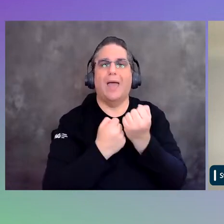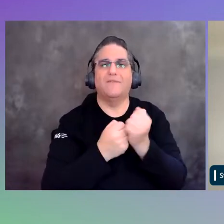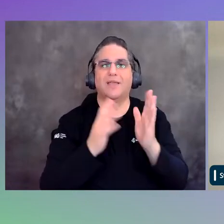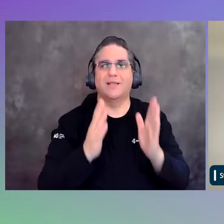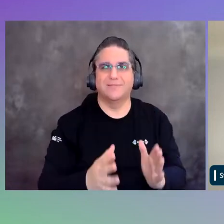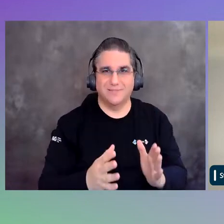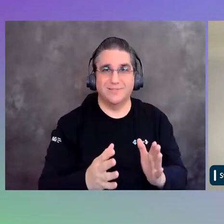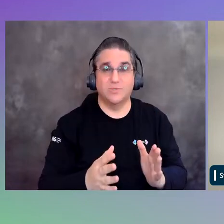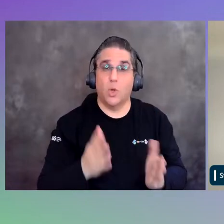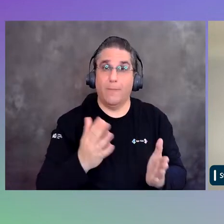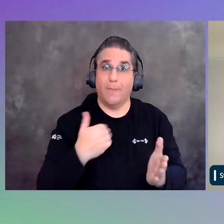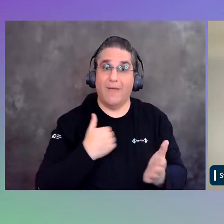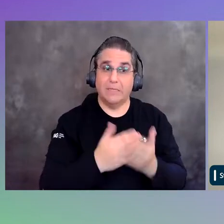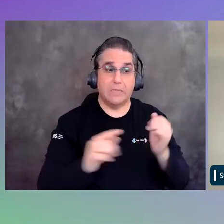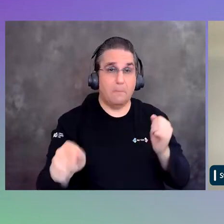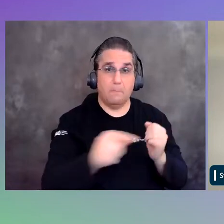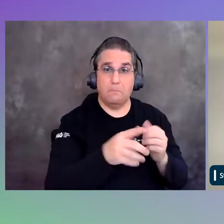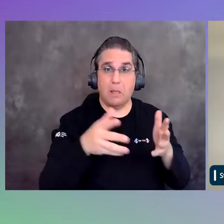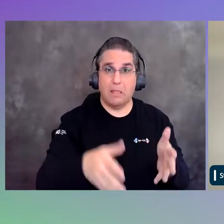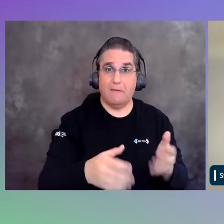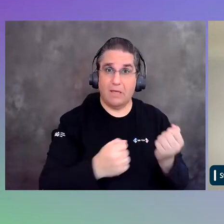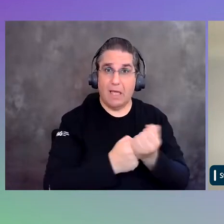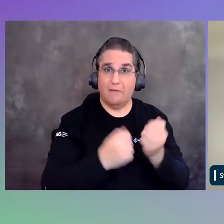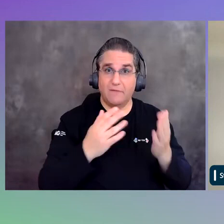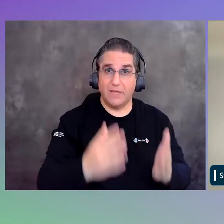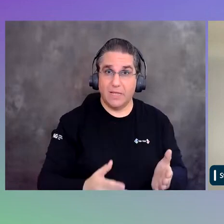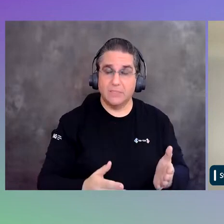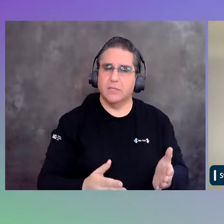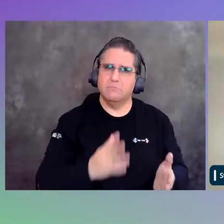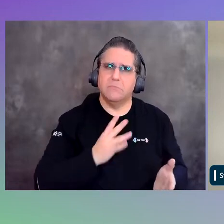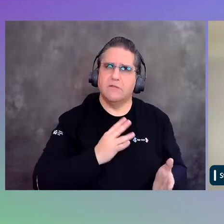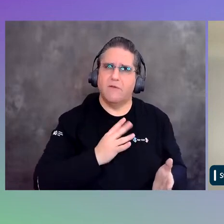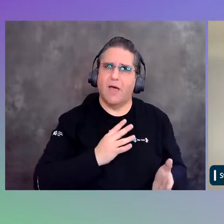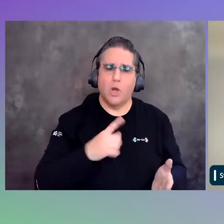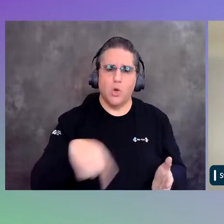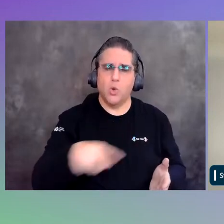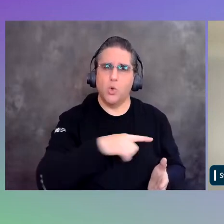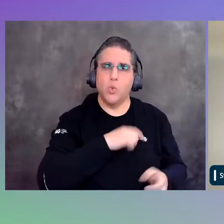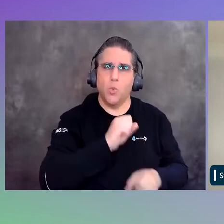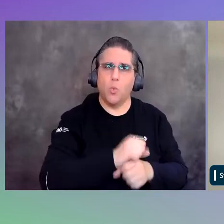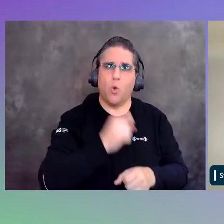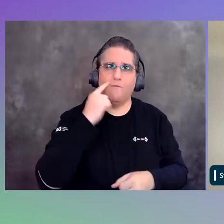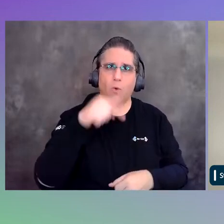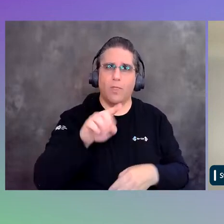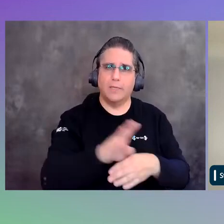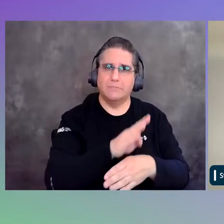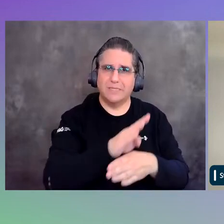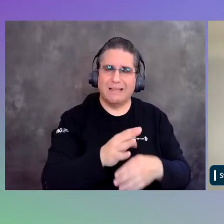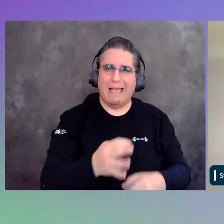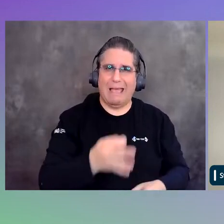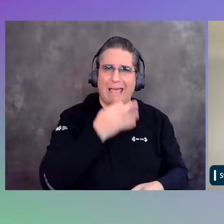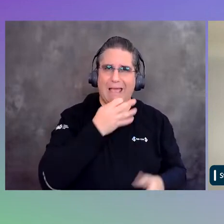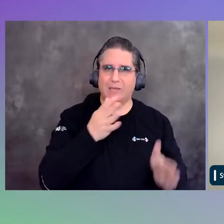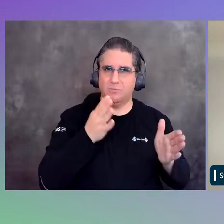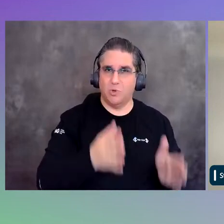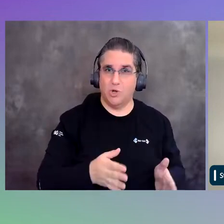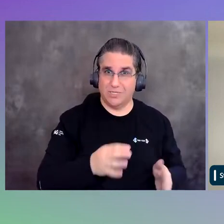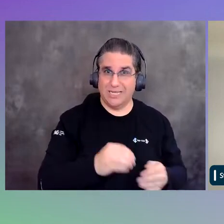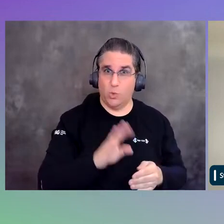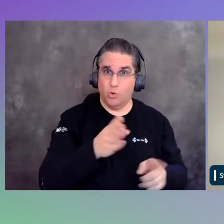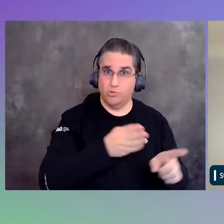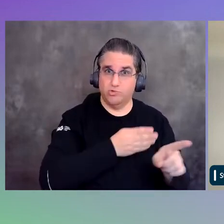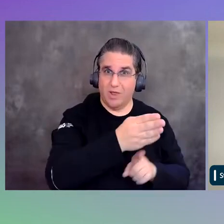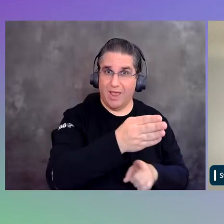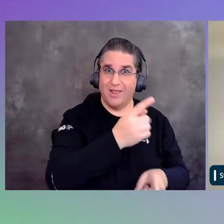still a group of people that the business has employed as experts in your trade. So if you can, again,